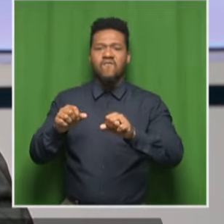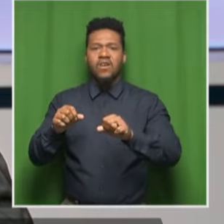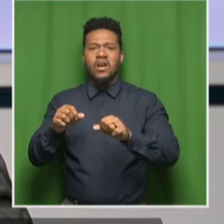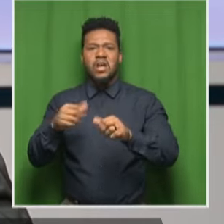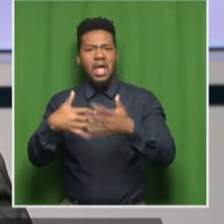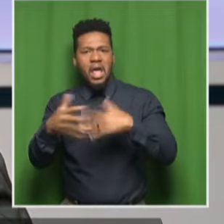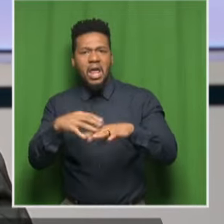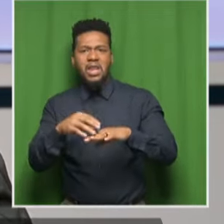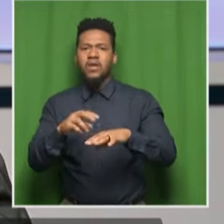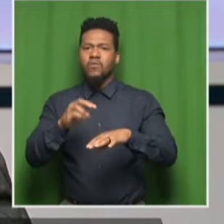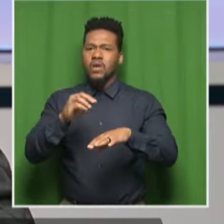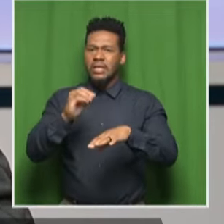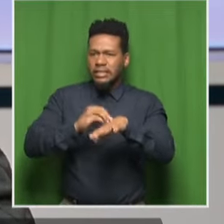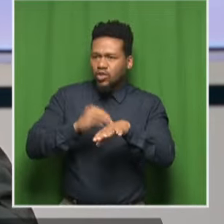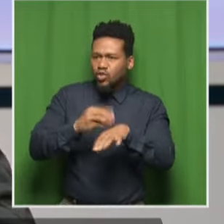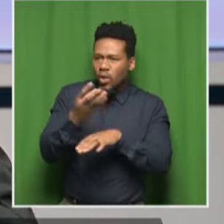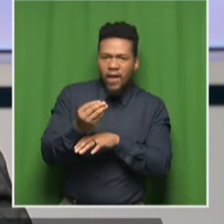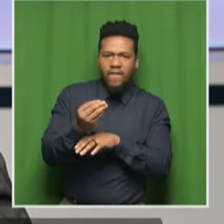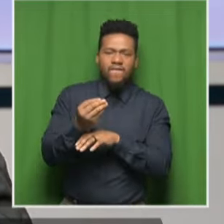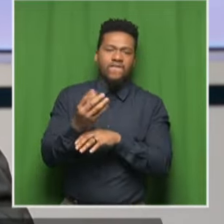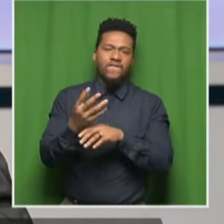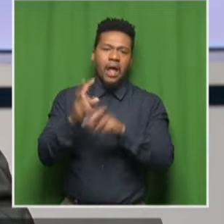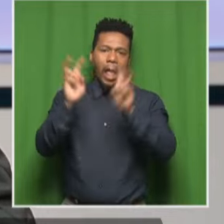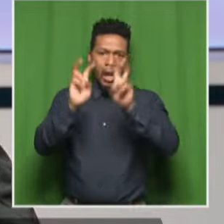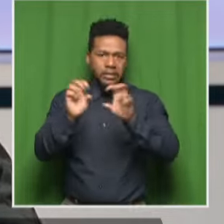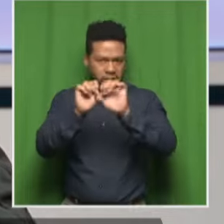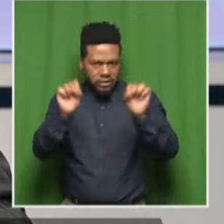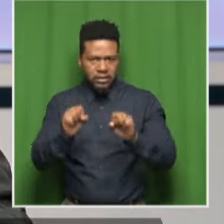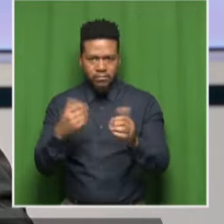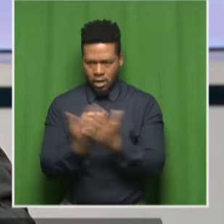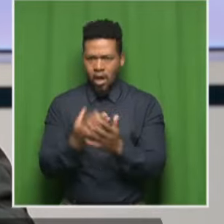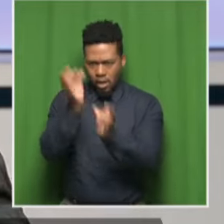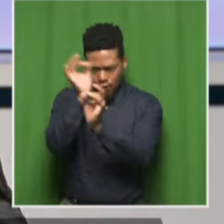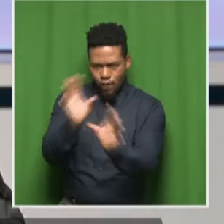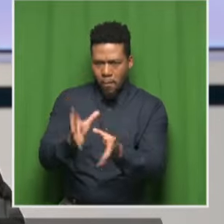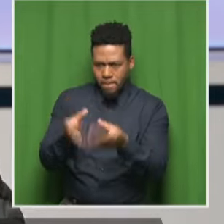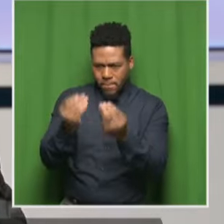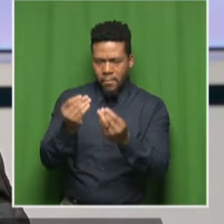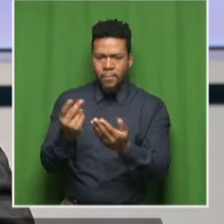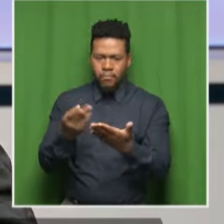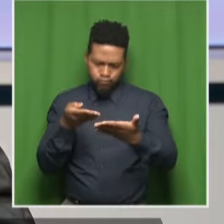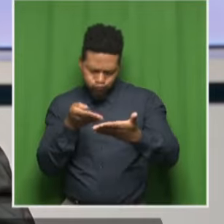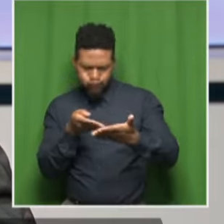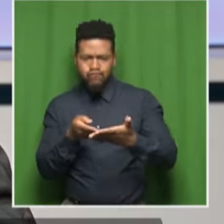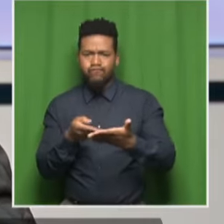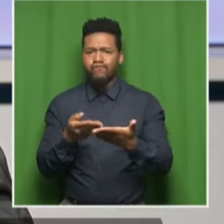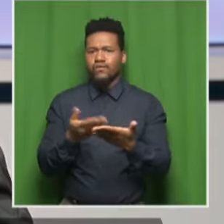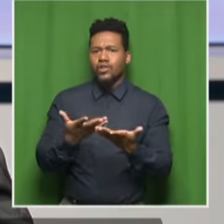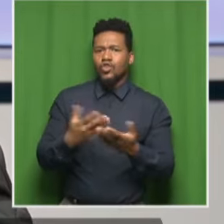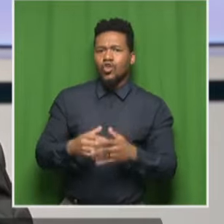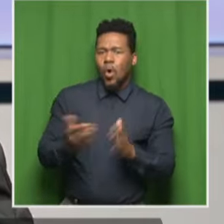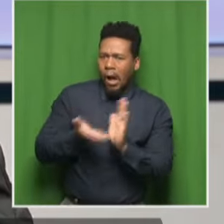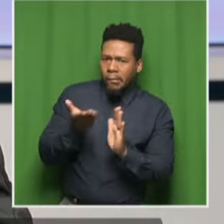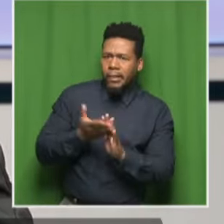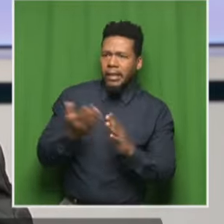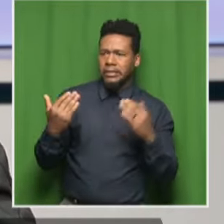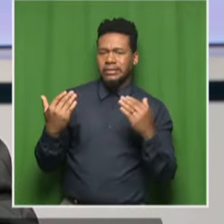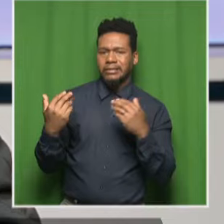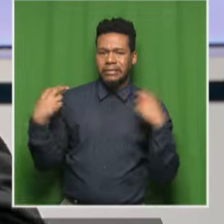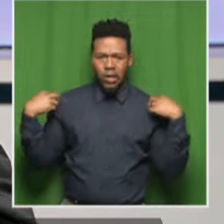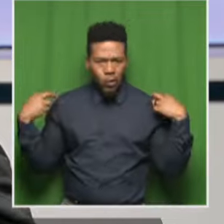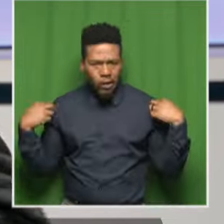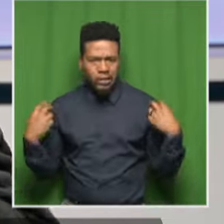on the grid and stuff like that. So it's not just safety, it's also emergency, it's also updates and security. So I think that's what sets us apart,